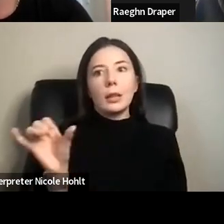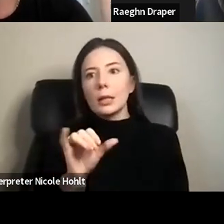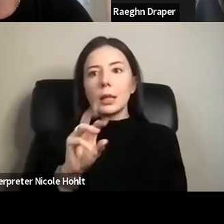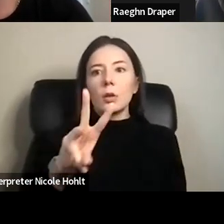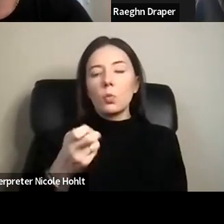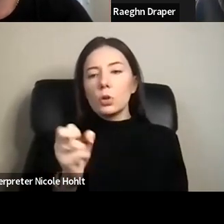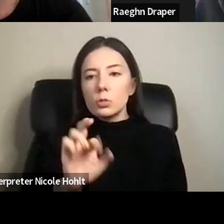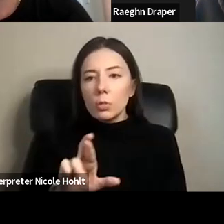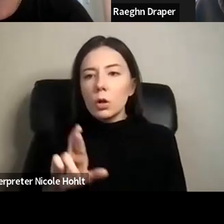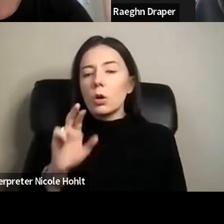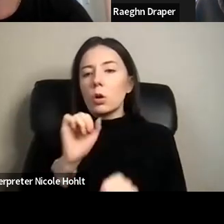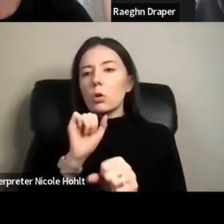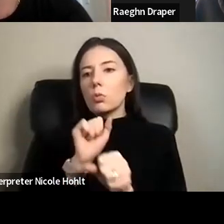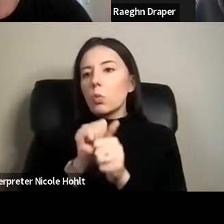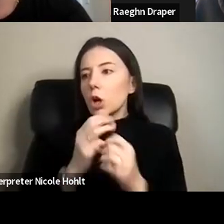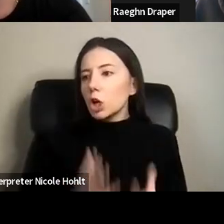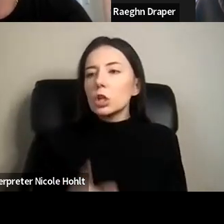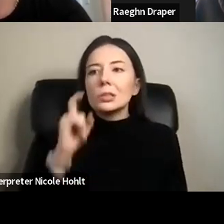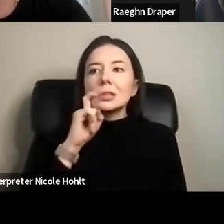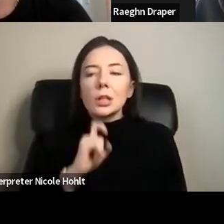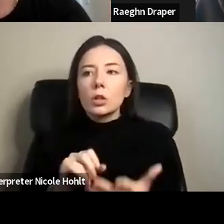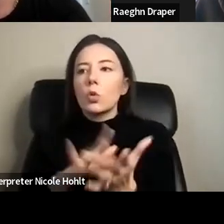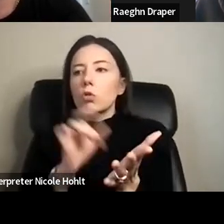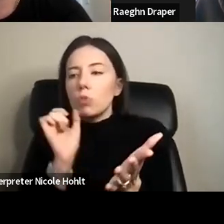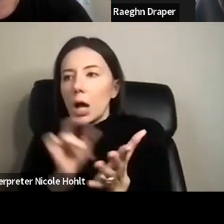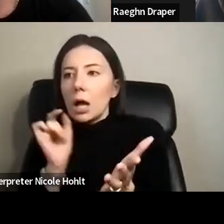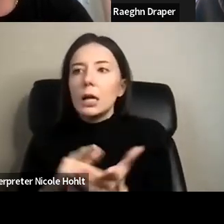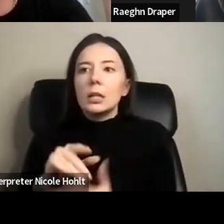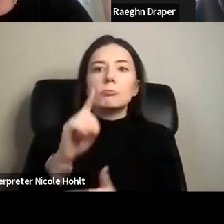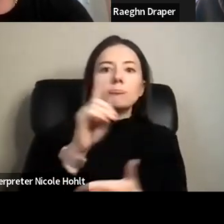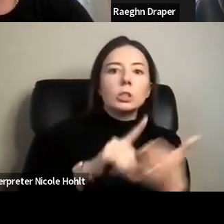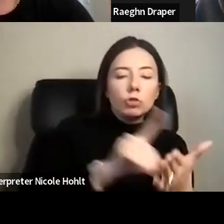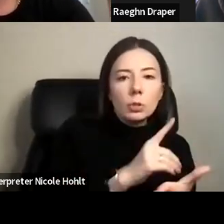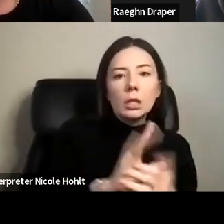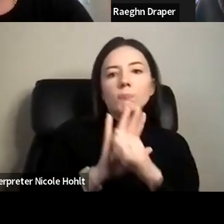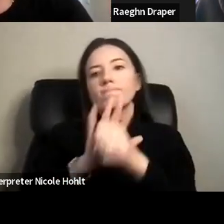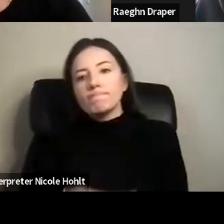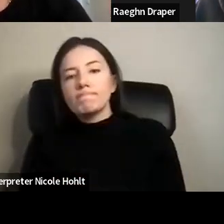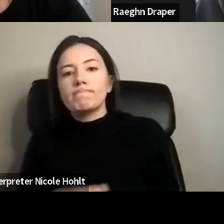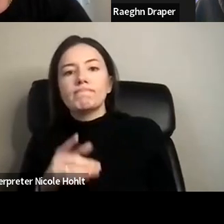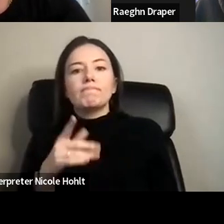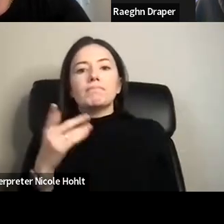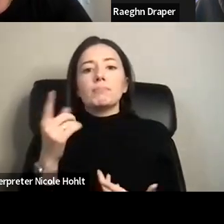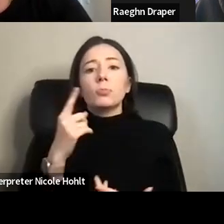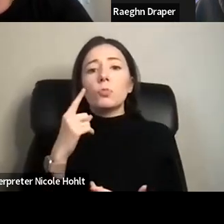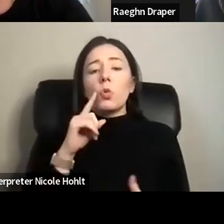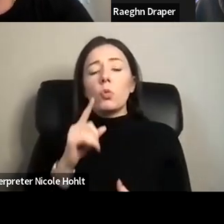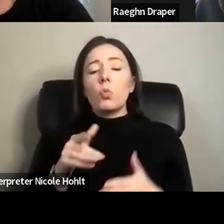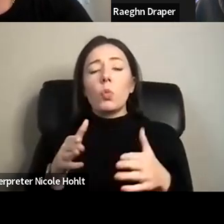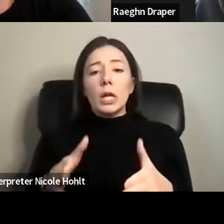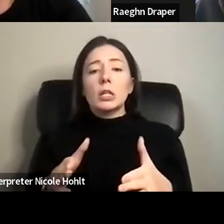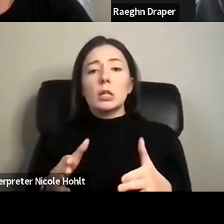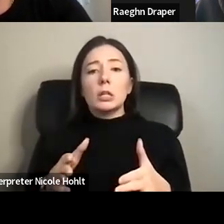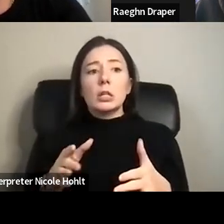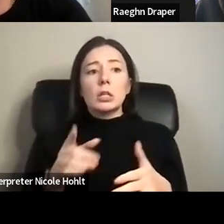wage theft, with sexual harassment, with gender-based violence, with discrimination, as a way to, one, expose